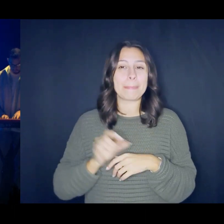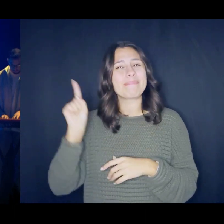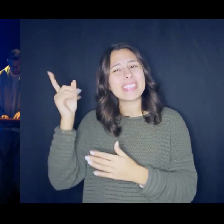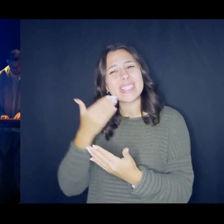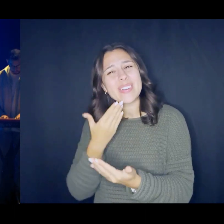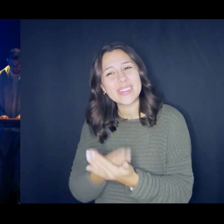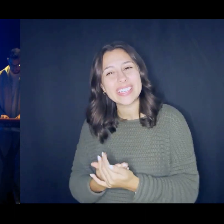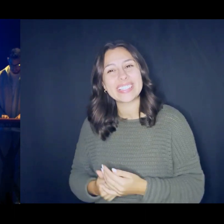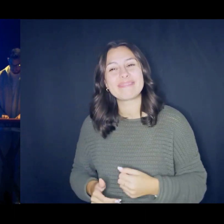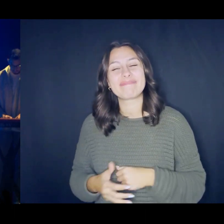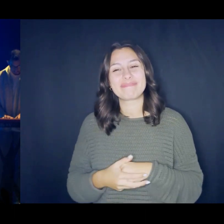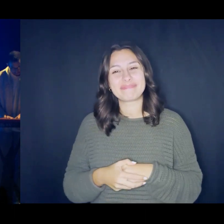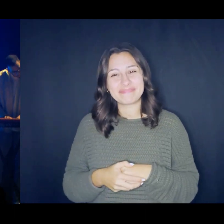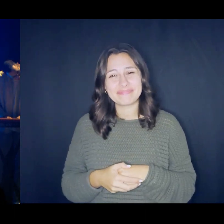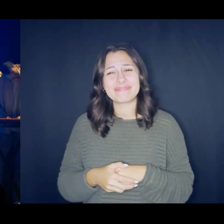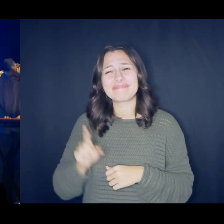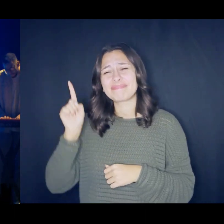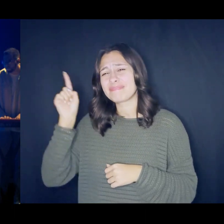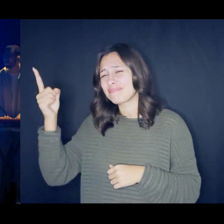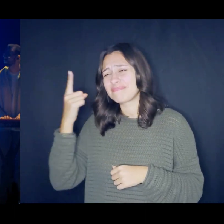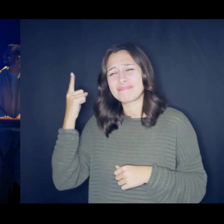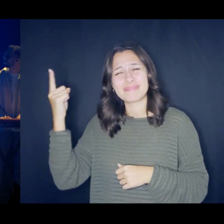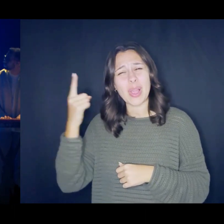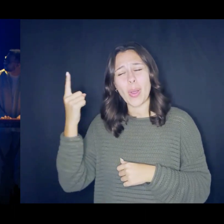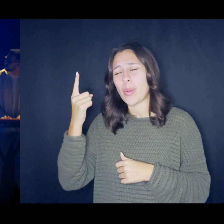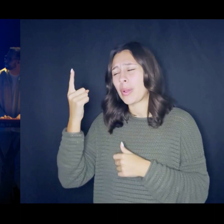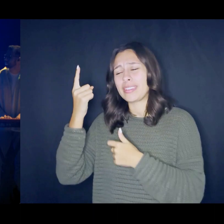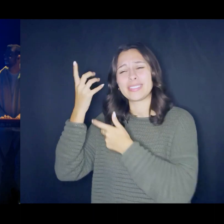He's so good. He's so faithful.